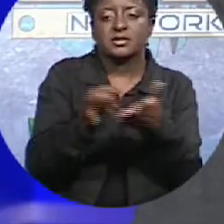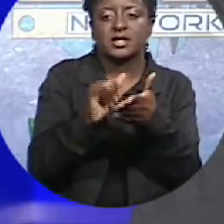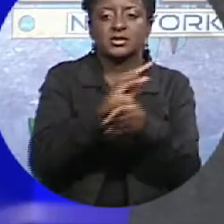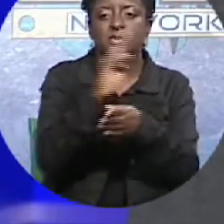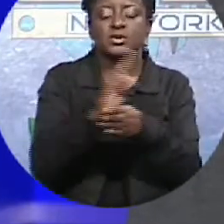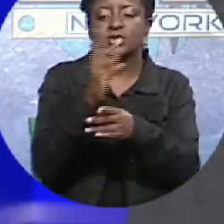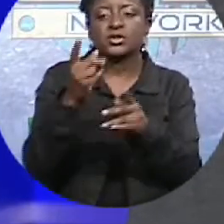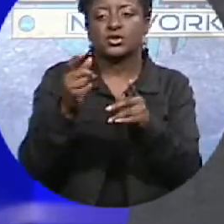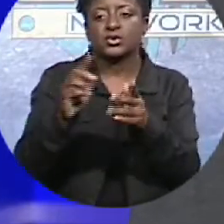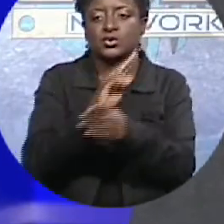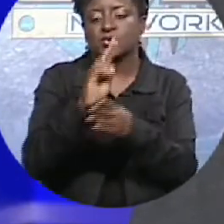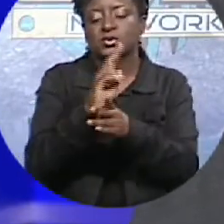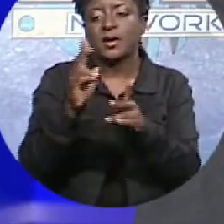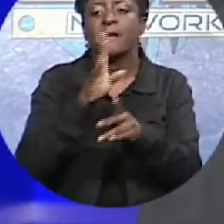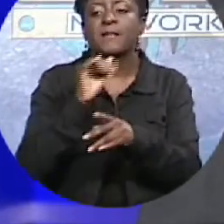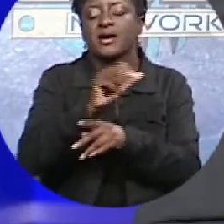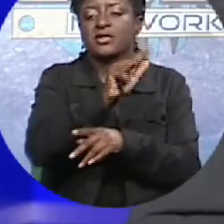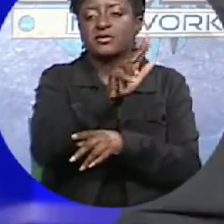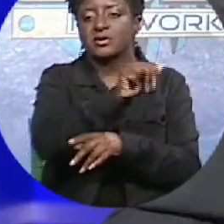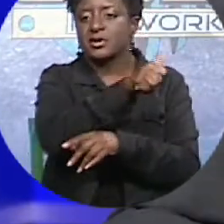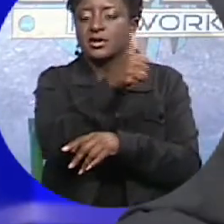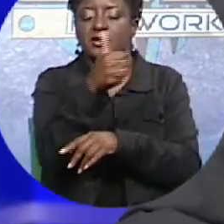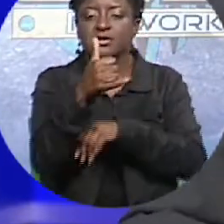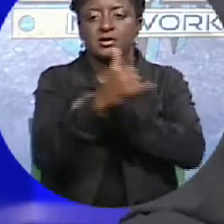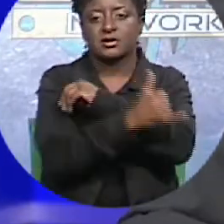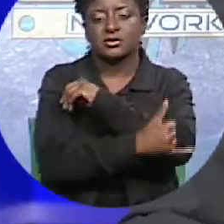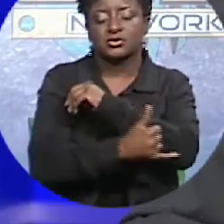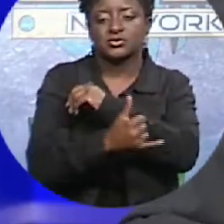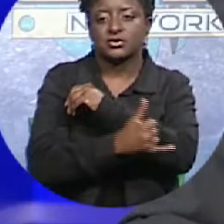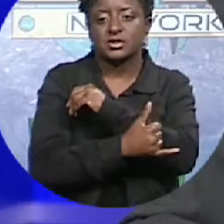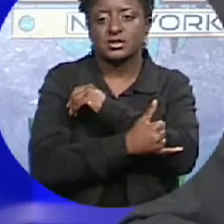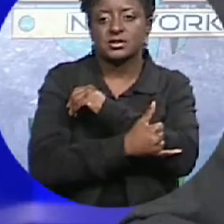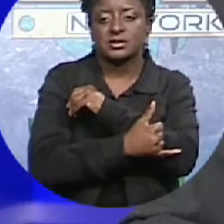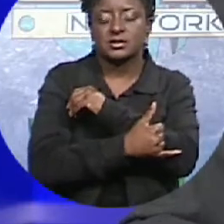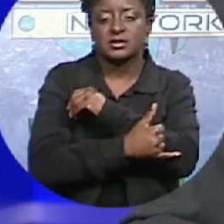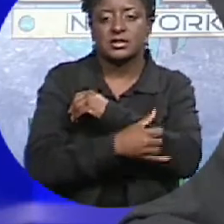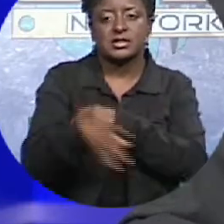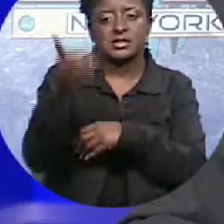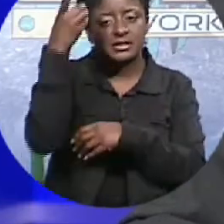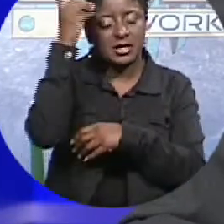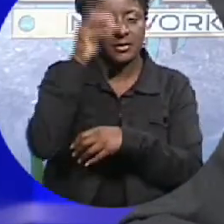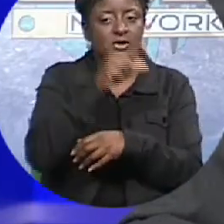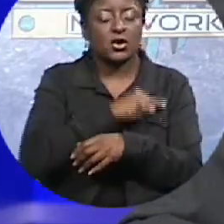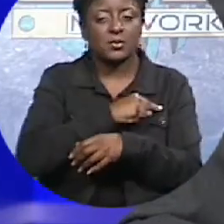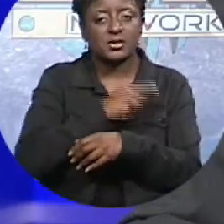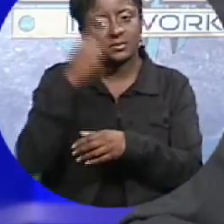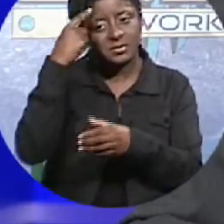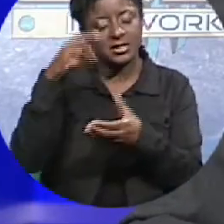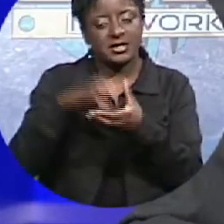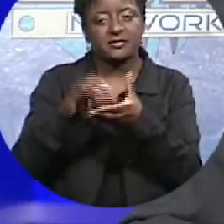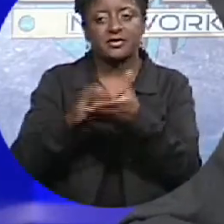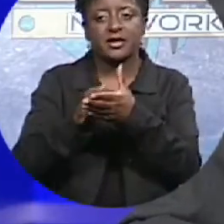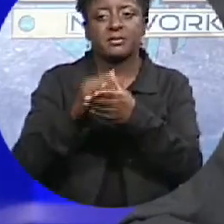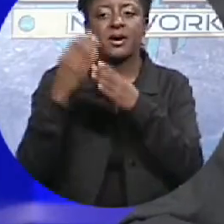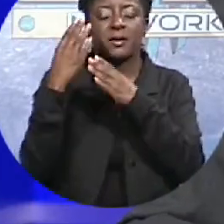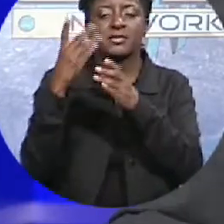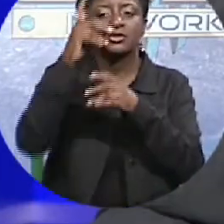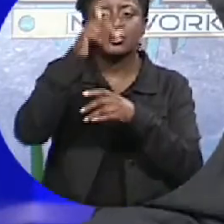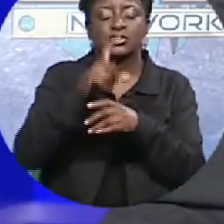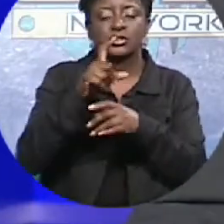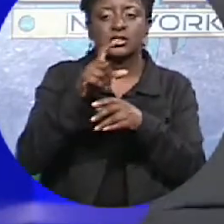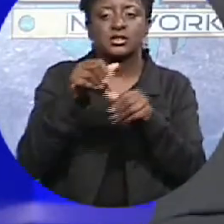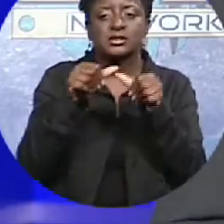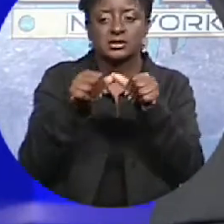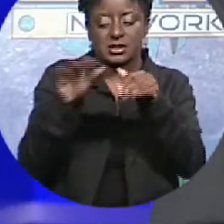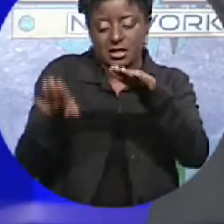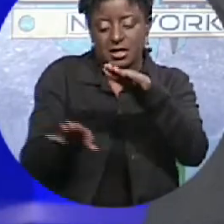State for Legal Affairs Damian Gomez is of the view that the Bahamas should remain under the Privy Council. He spoke exclusively with our Janaea Noel Ferguson